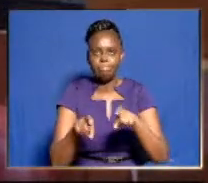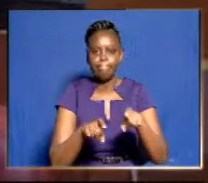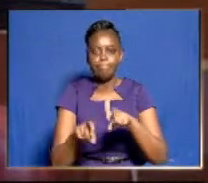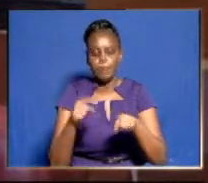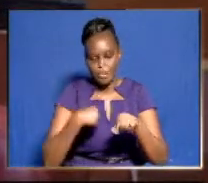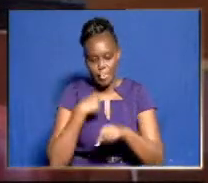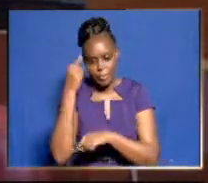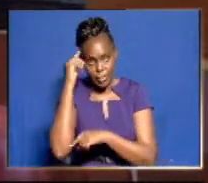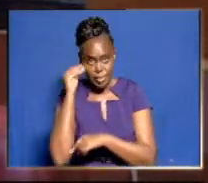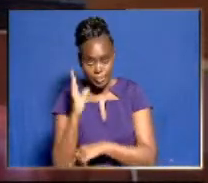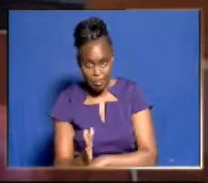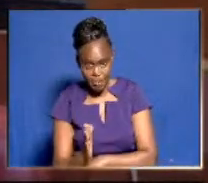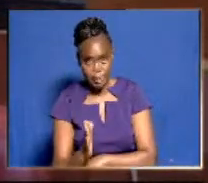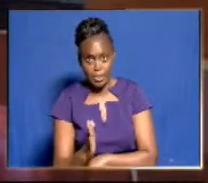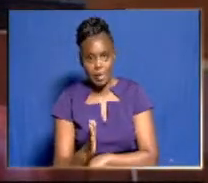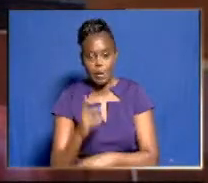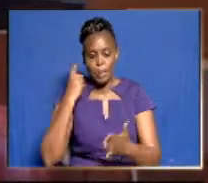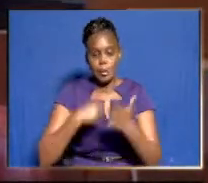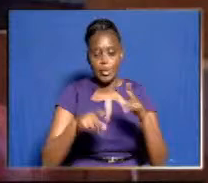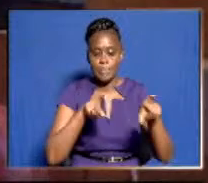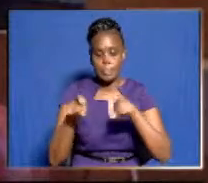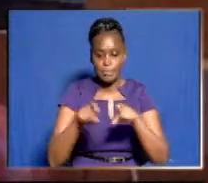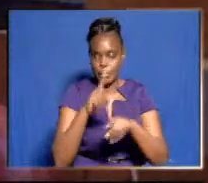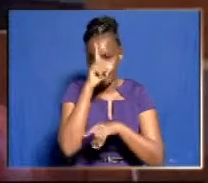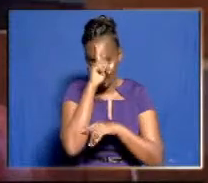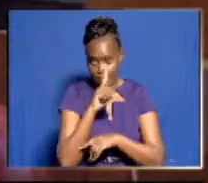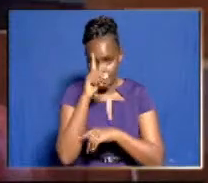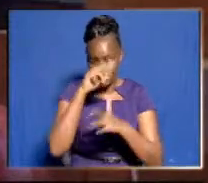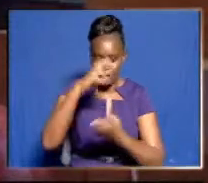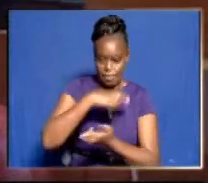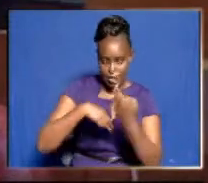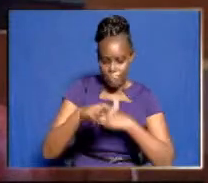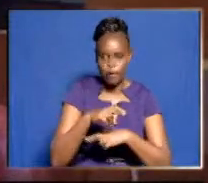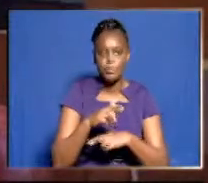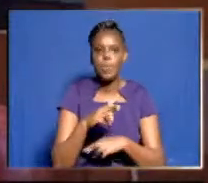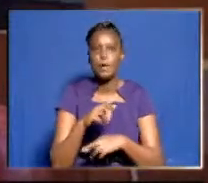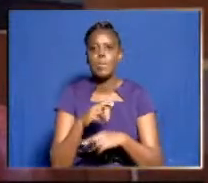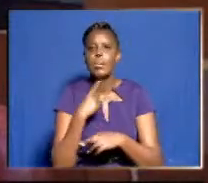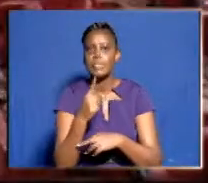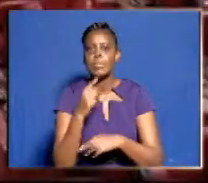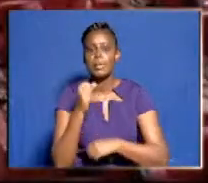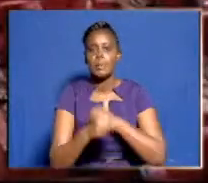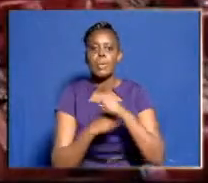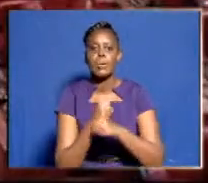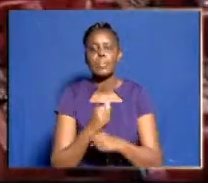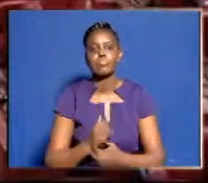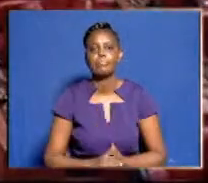think, Mr. Speaker, tax administration needs a serious review. And I want to urge the Finance